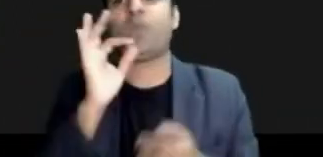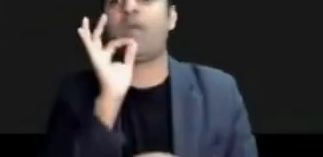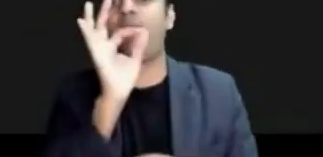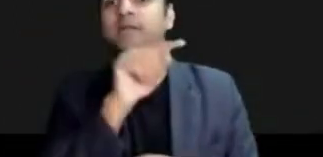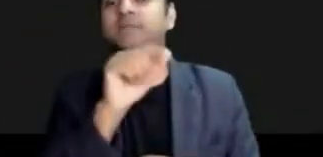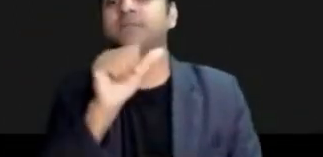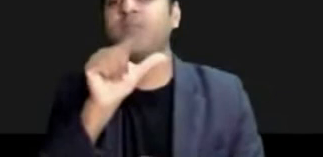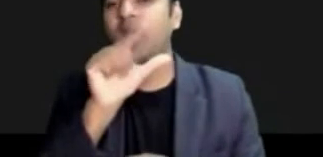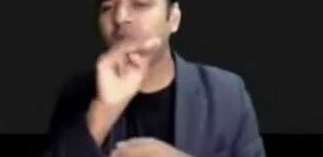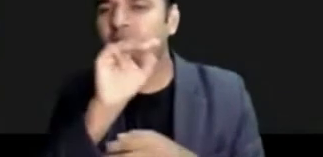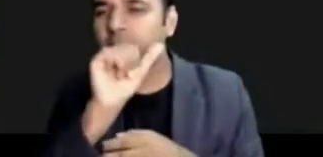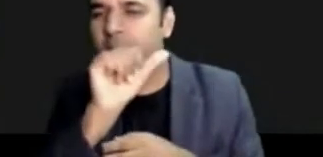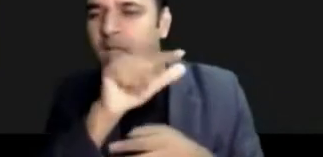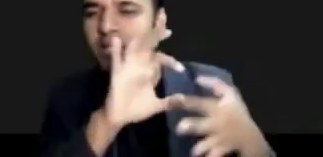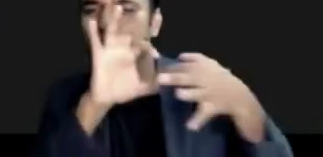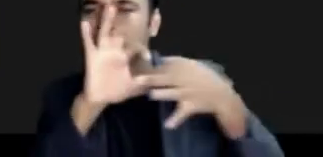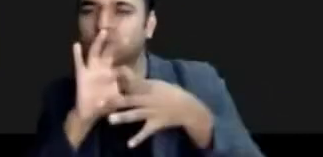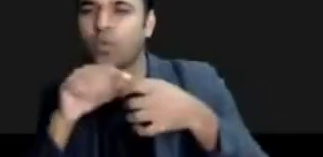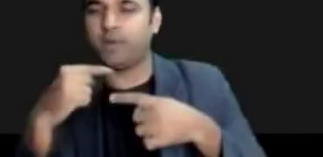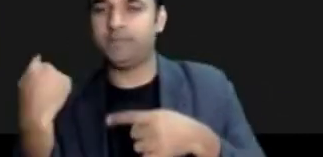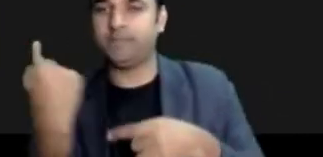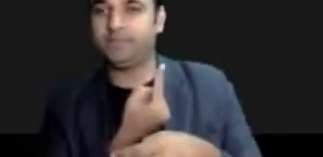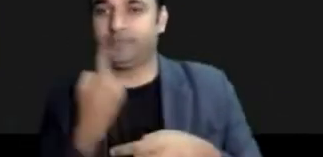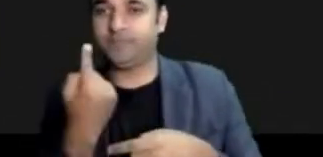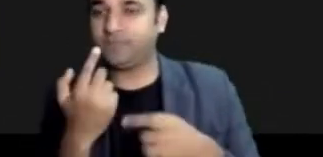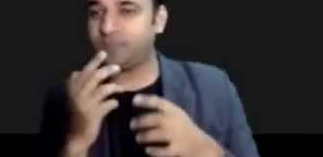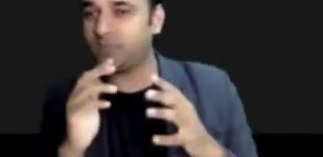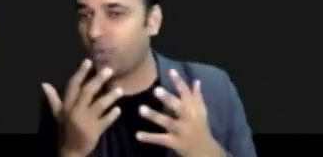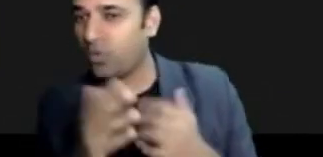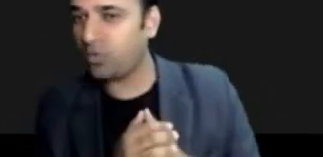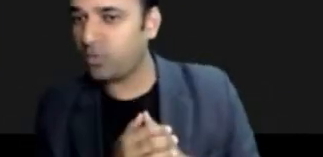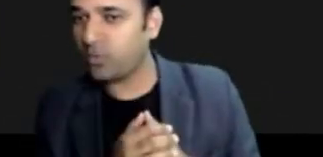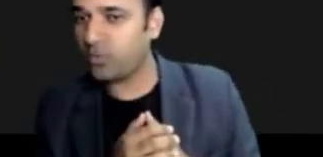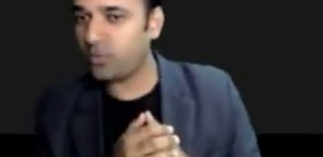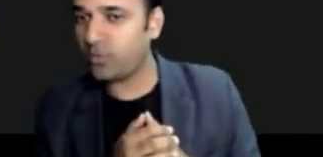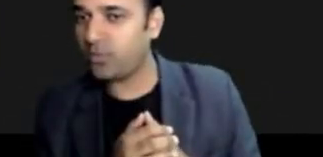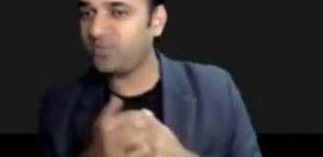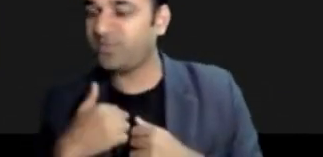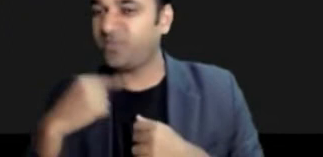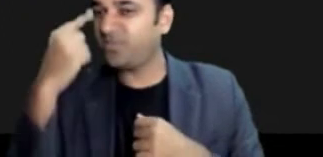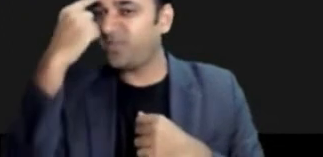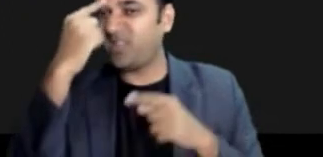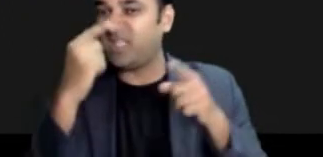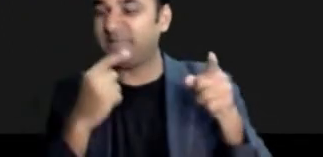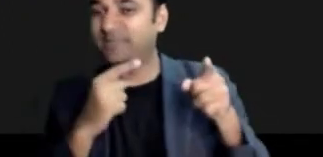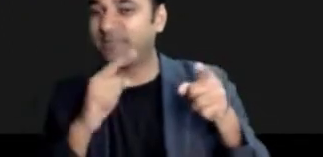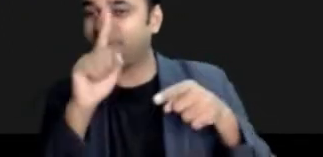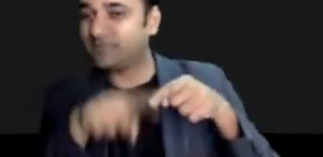So if I receive confirmation from anybody, if Ms. Armel joined us.